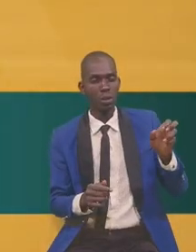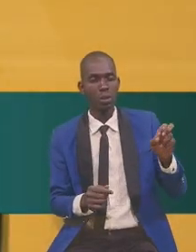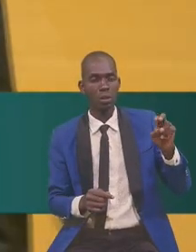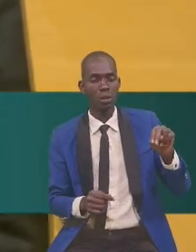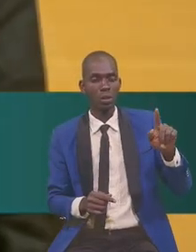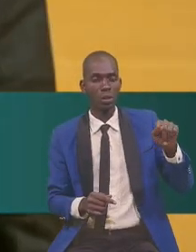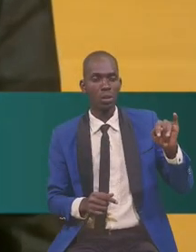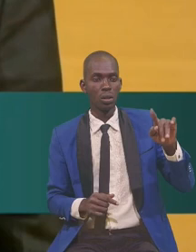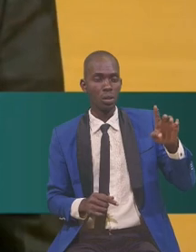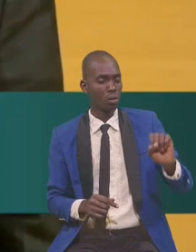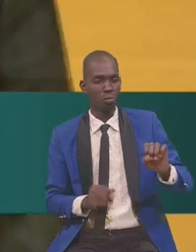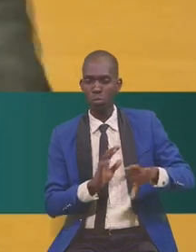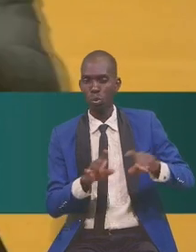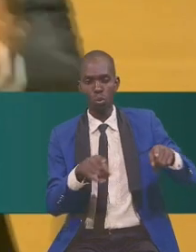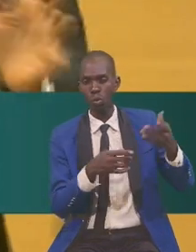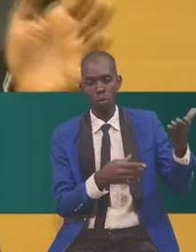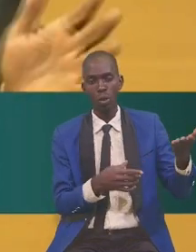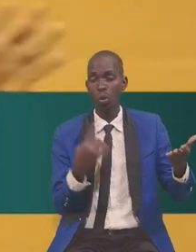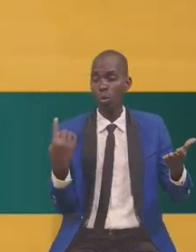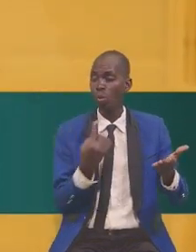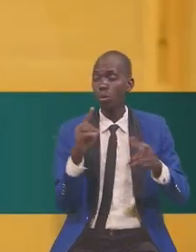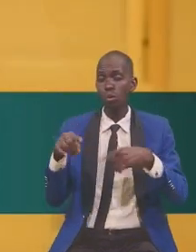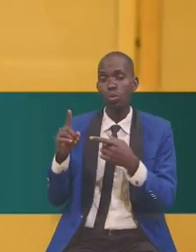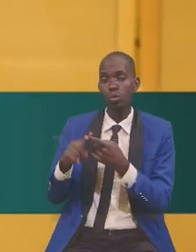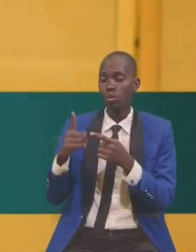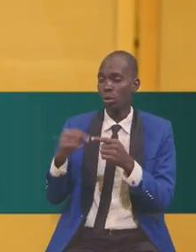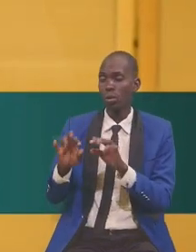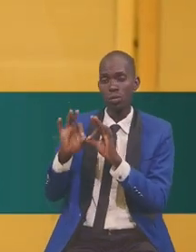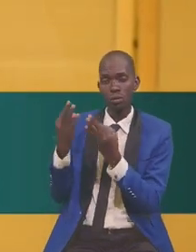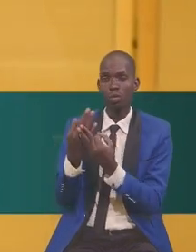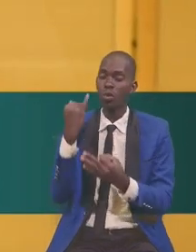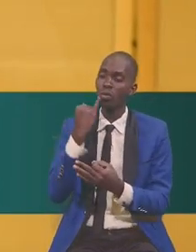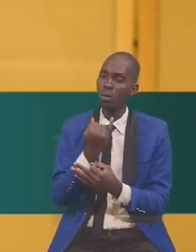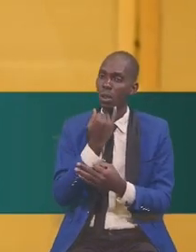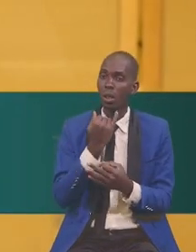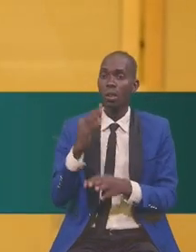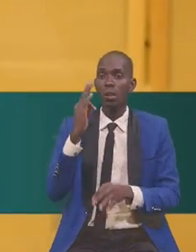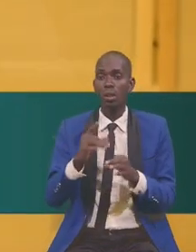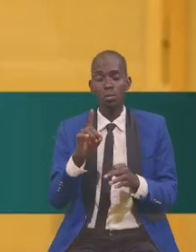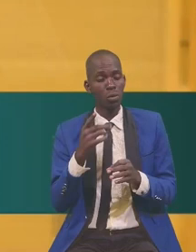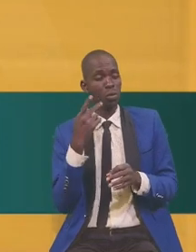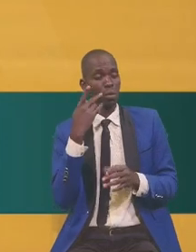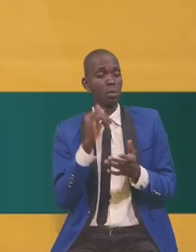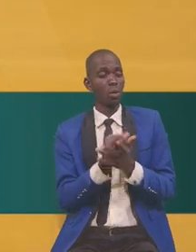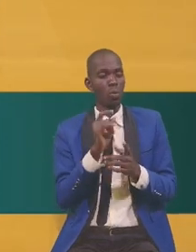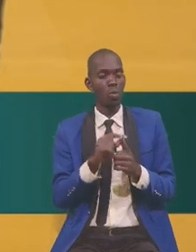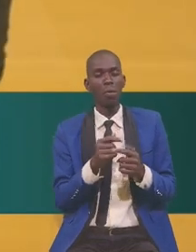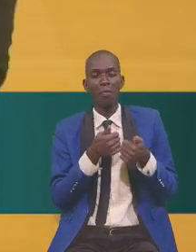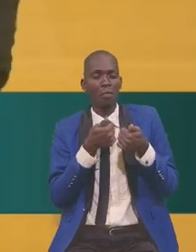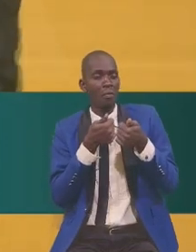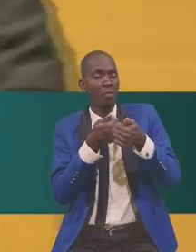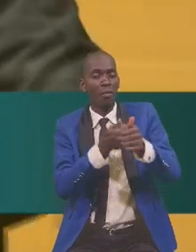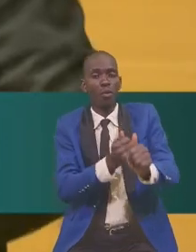of Israel. Now, if you hold on to that, that's what we heard many years